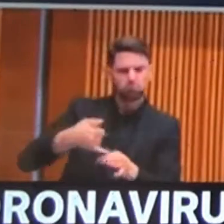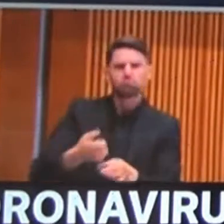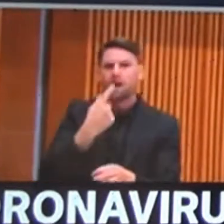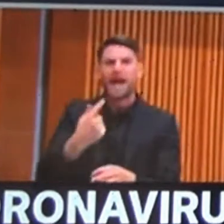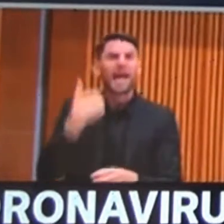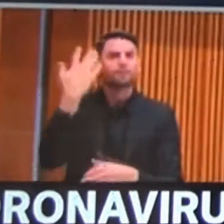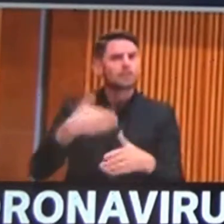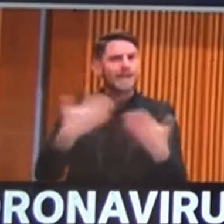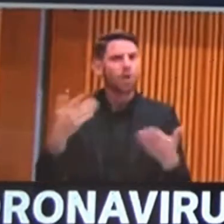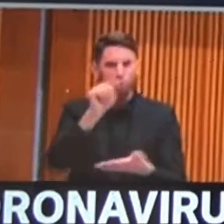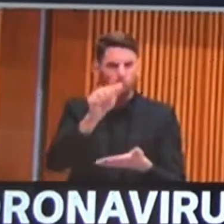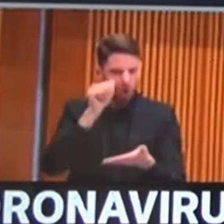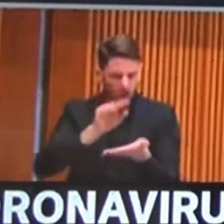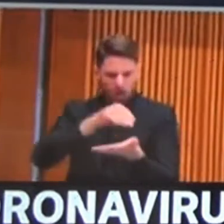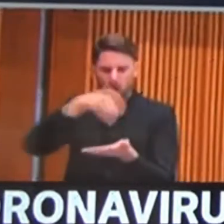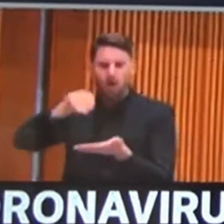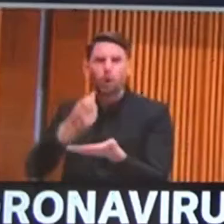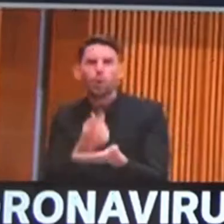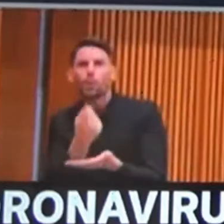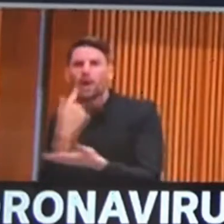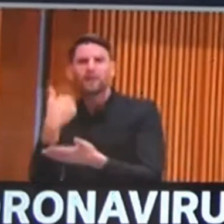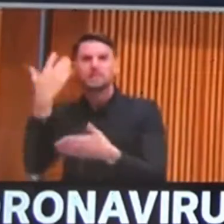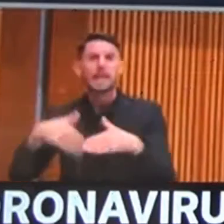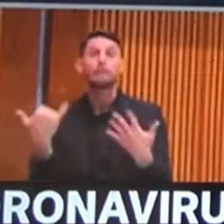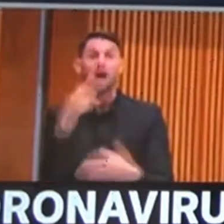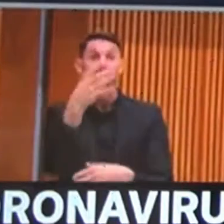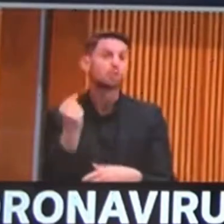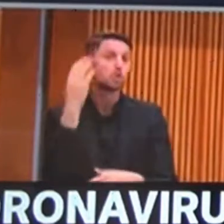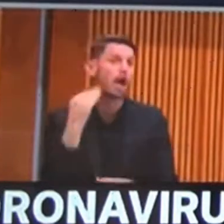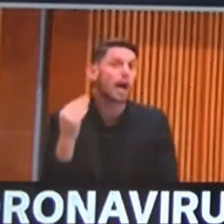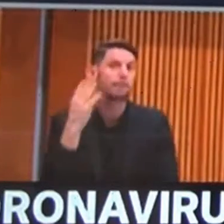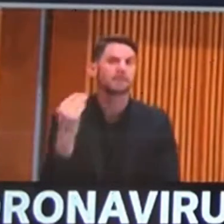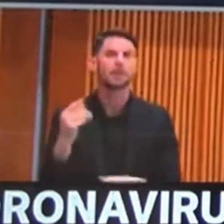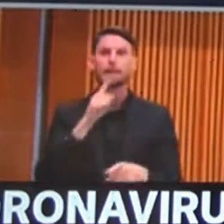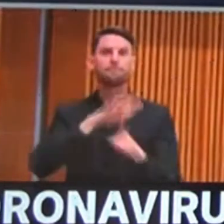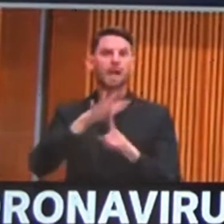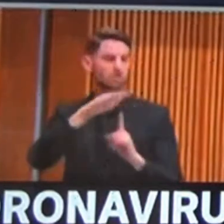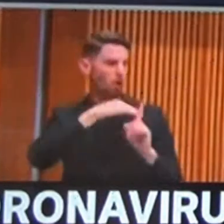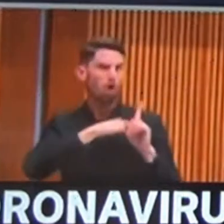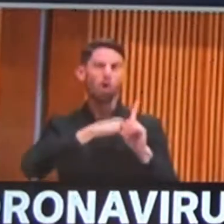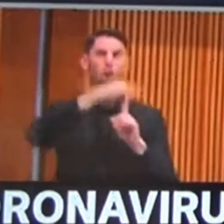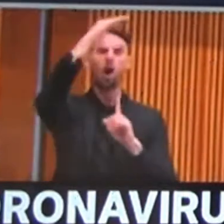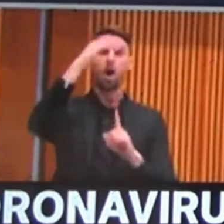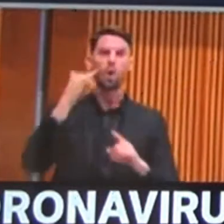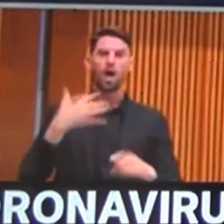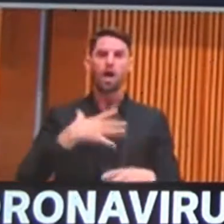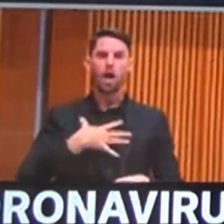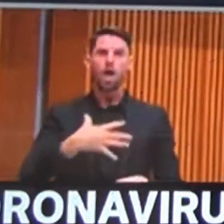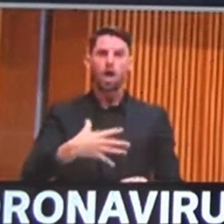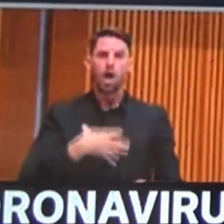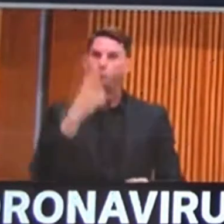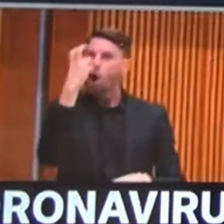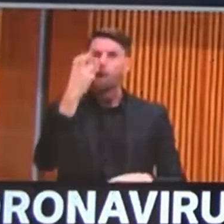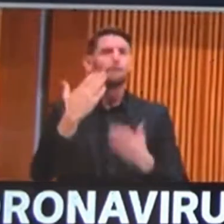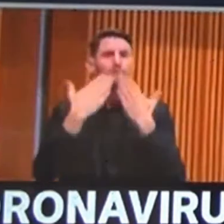condition from getting worse, if you have hypertension, diabetes, asthma or other conditions, please continue to take your